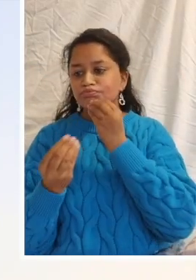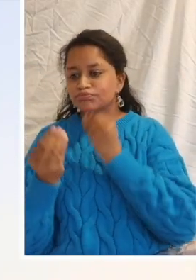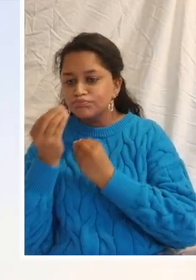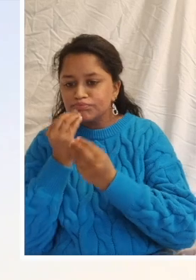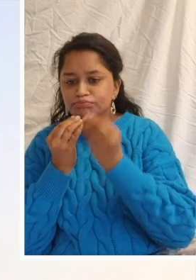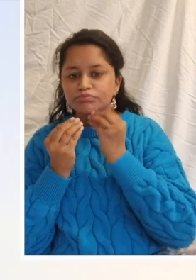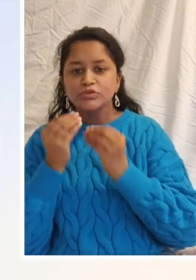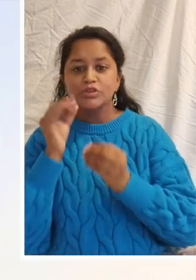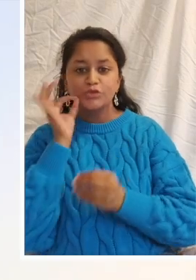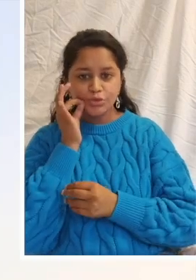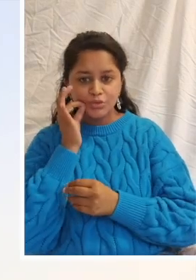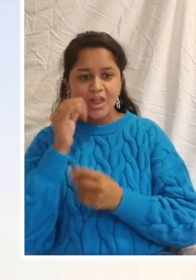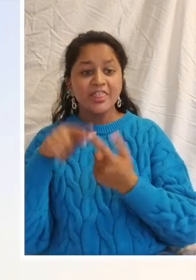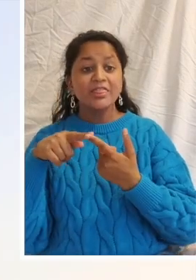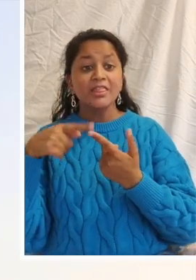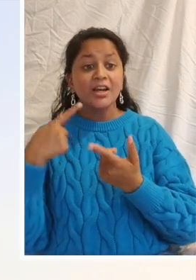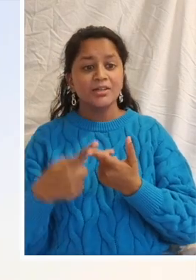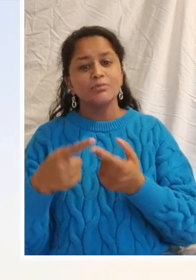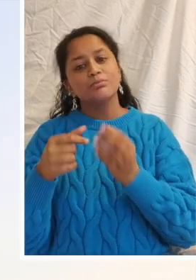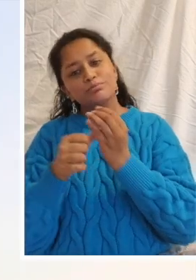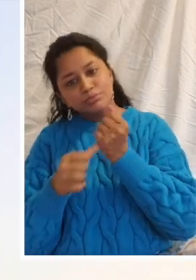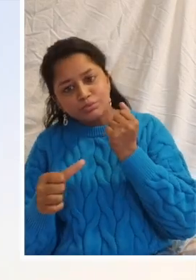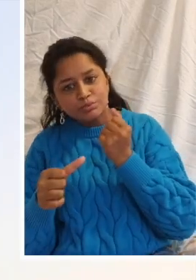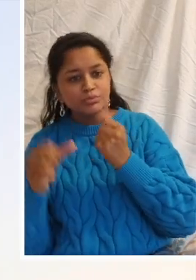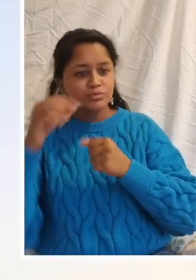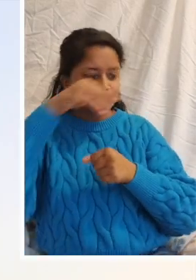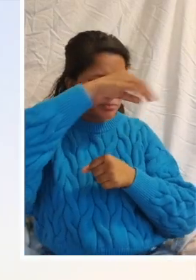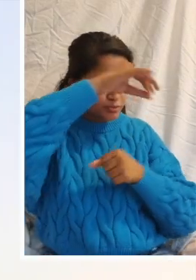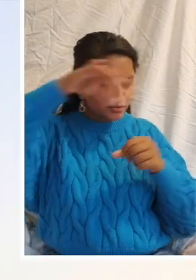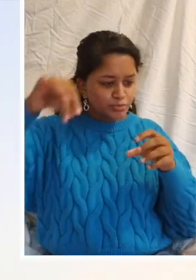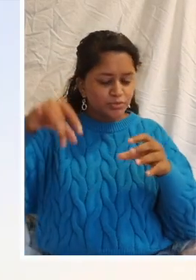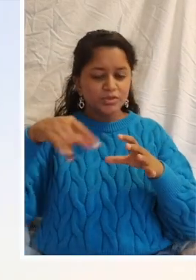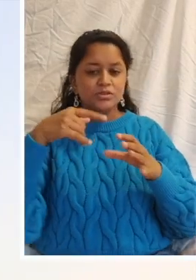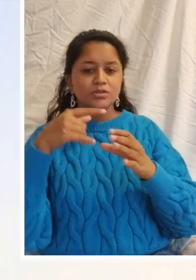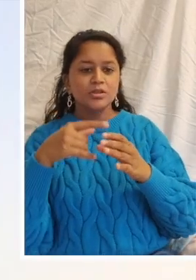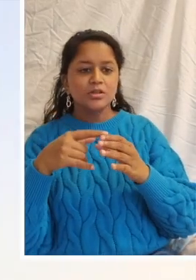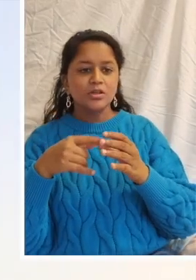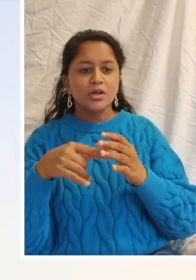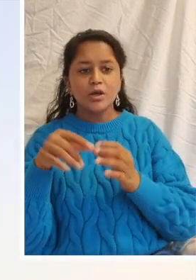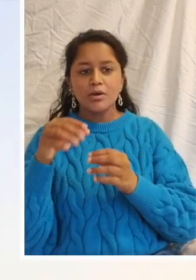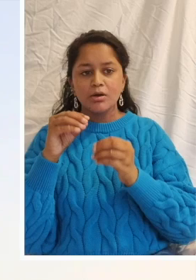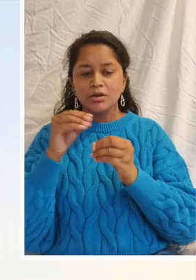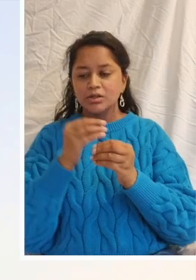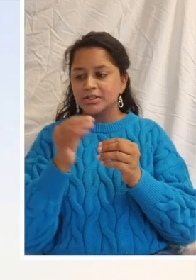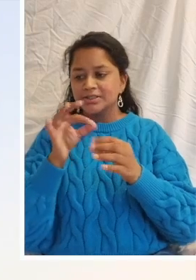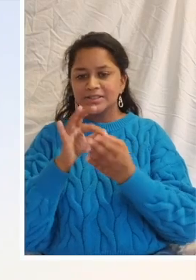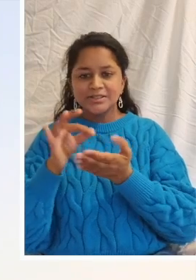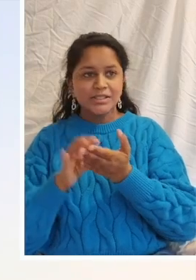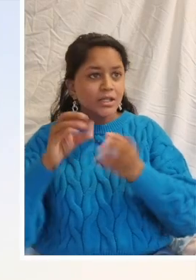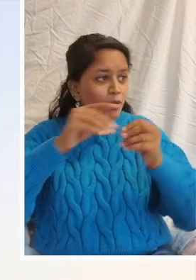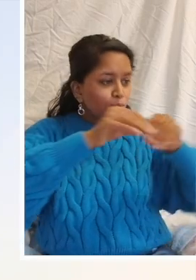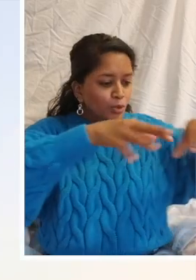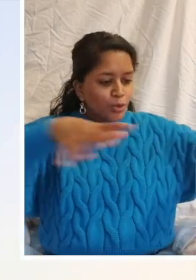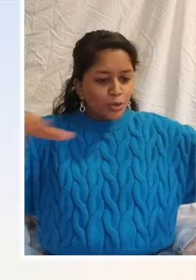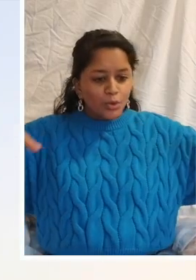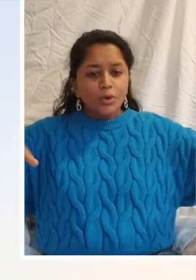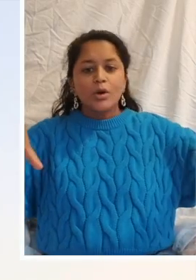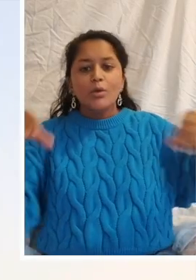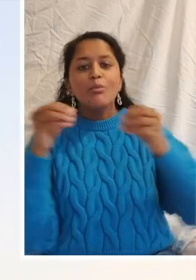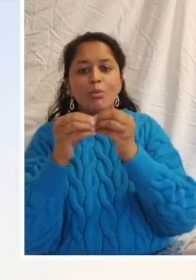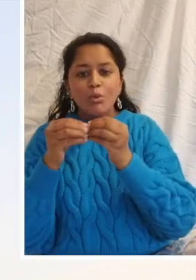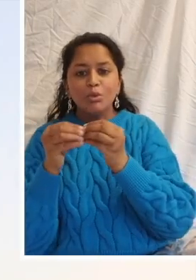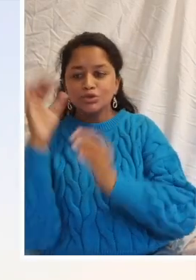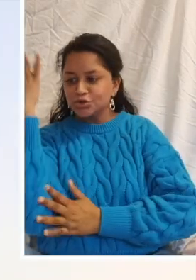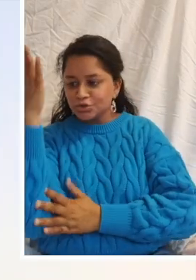often eat the seeds of many native fruits, and also pollinate the flowers of many native fruiting trees.